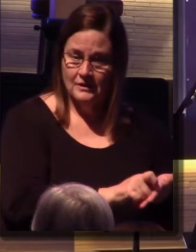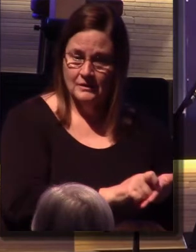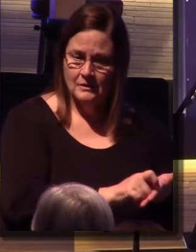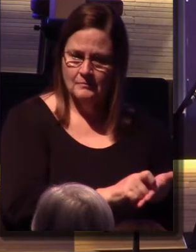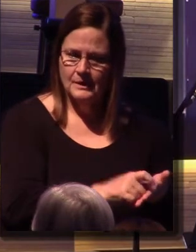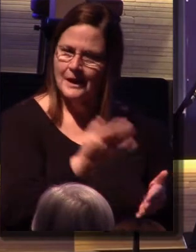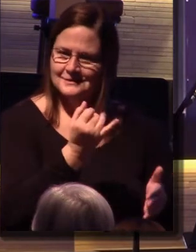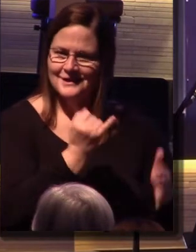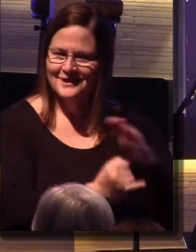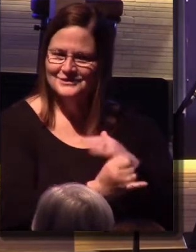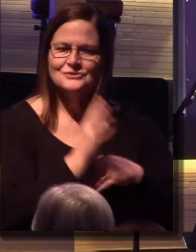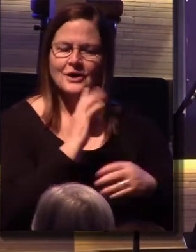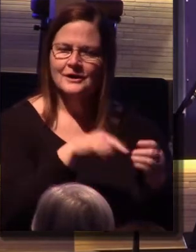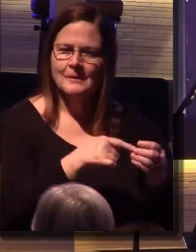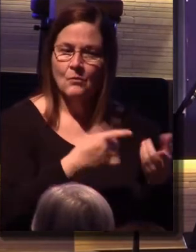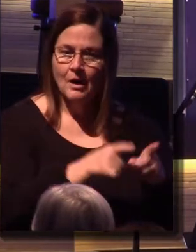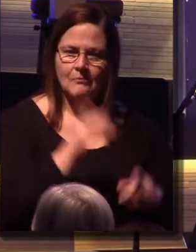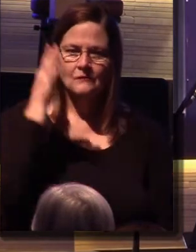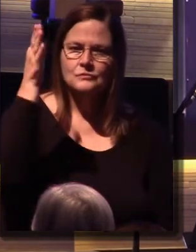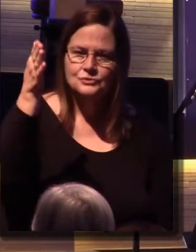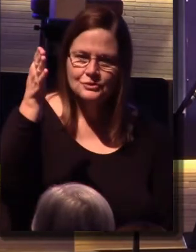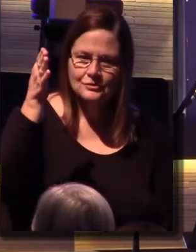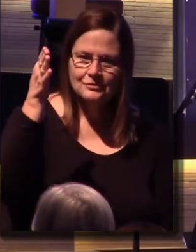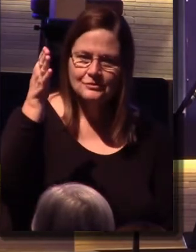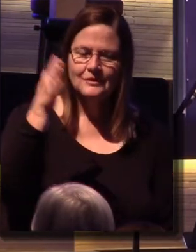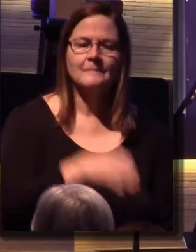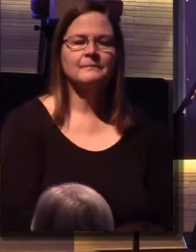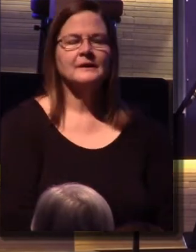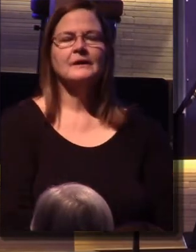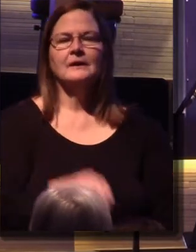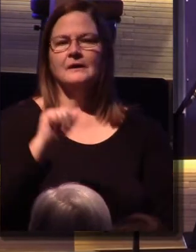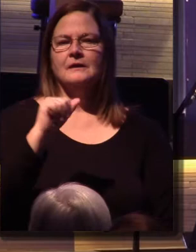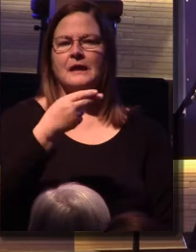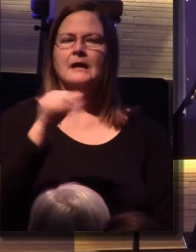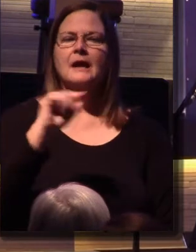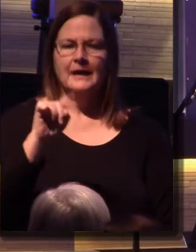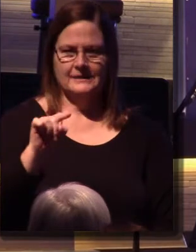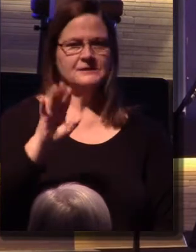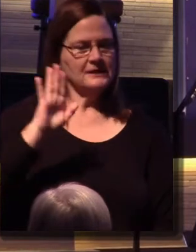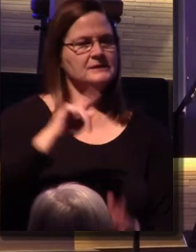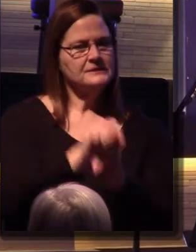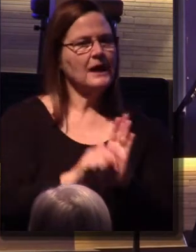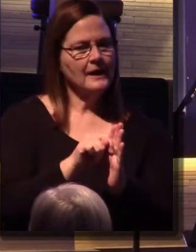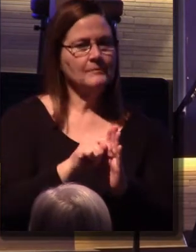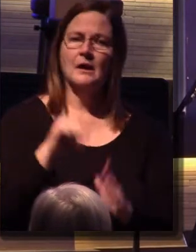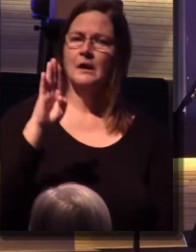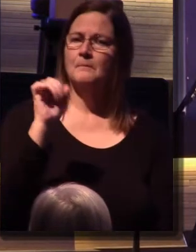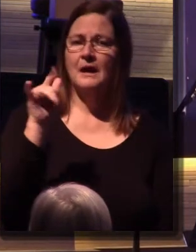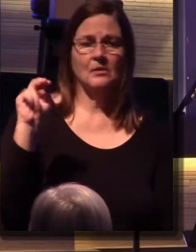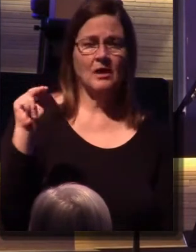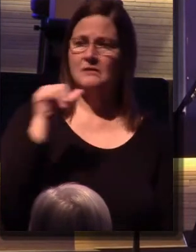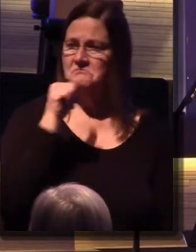is Isaiah speaking about Babylon. And so in Ahaz's day, Babylon was not a